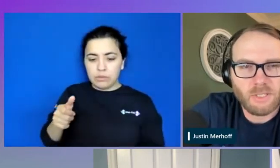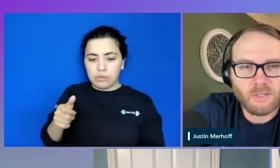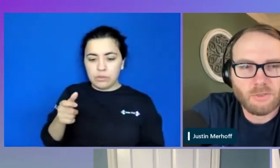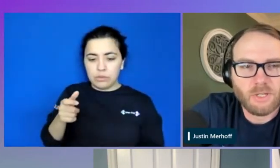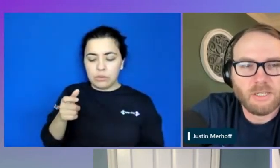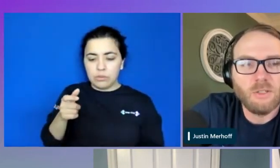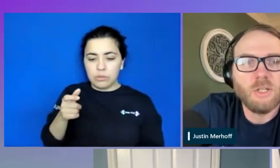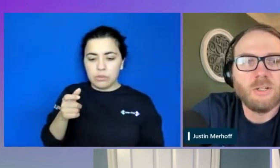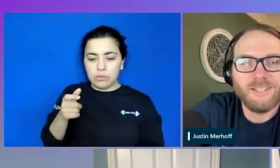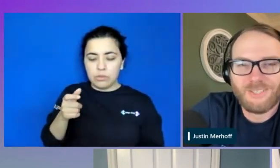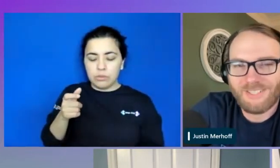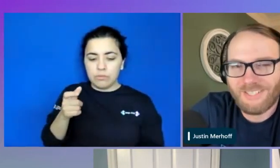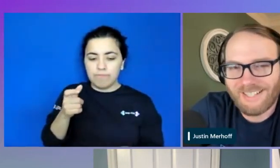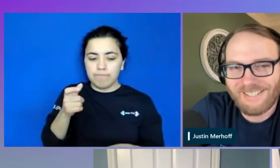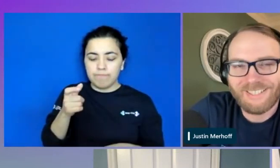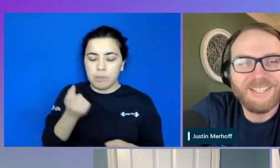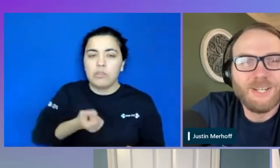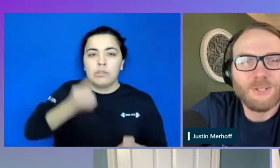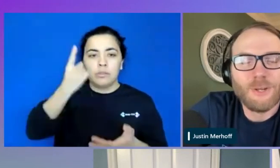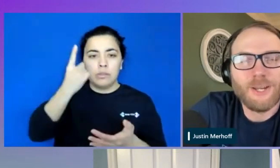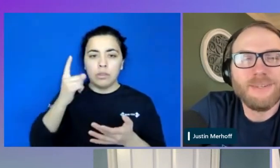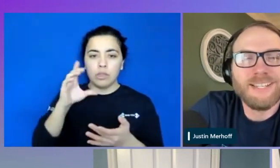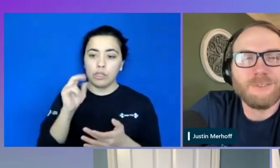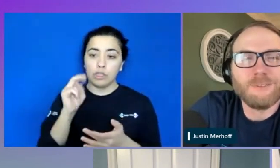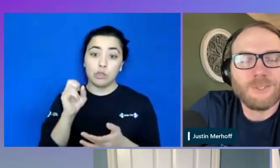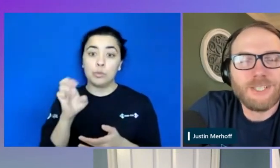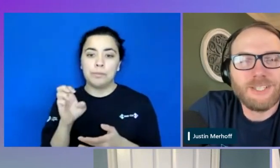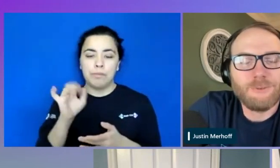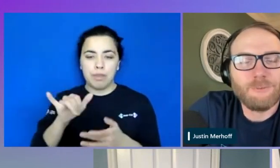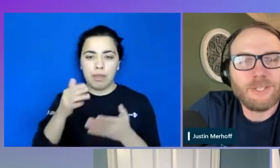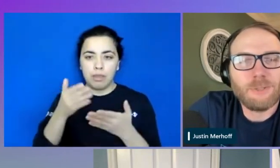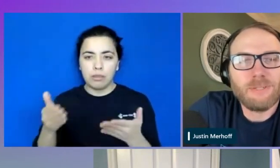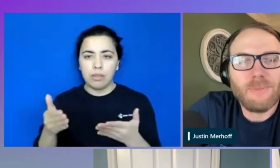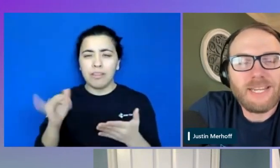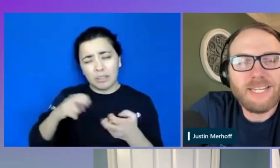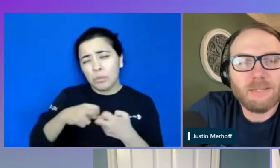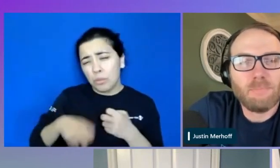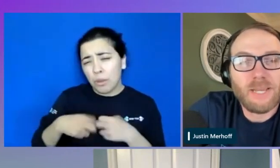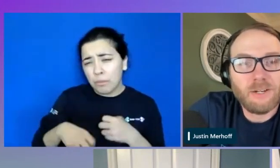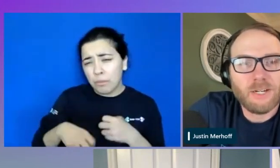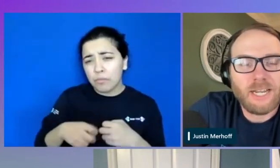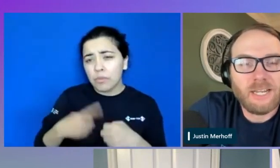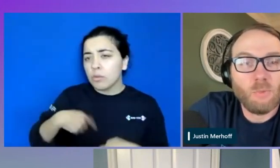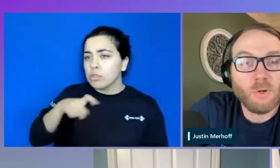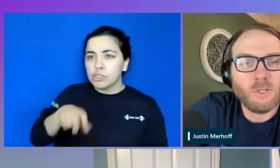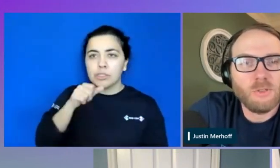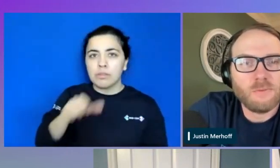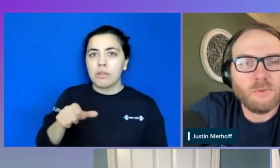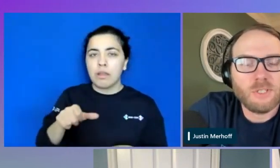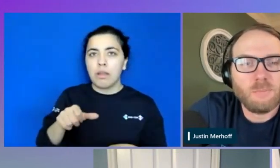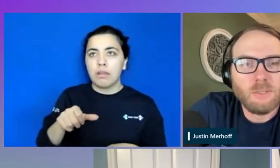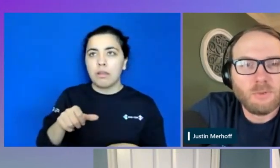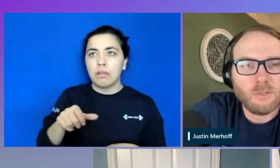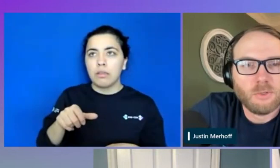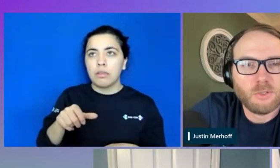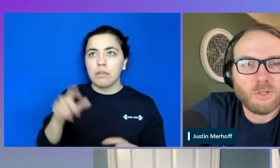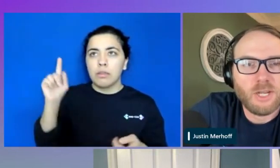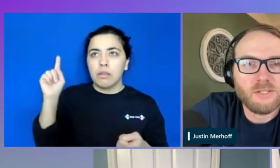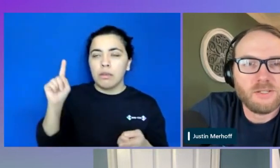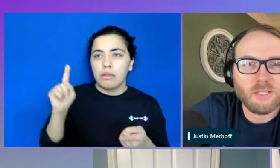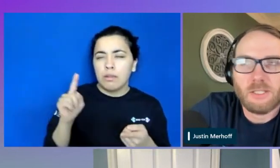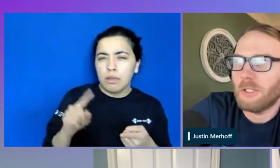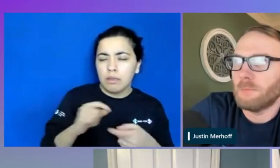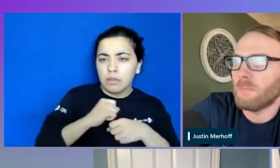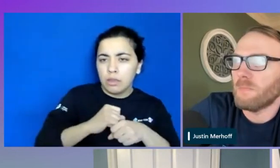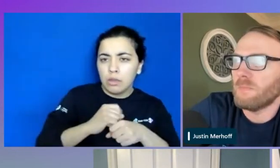our security training. She's dancing. We should be making it better and more useful to the people that we're trying